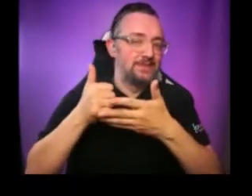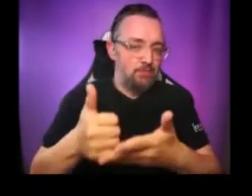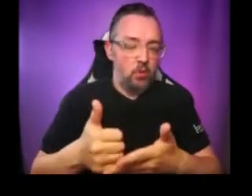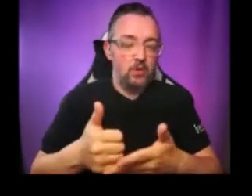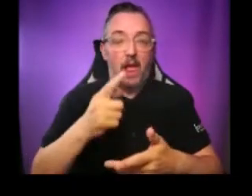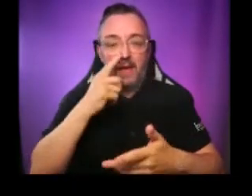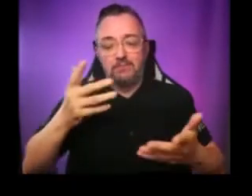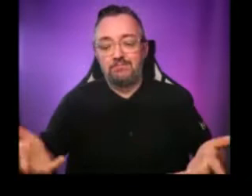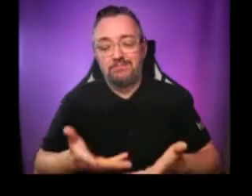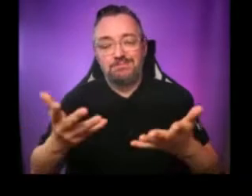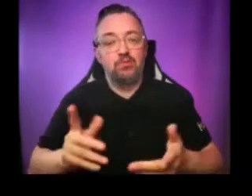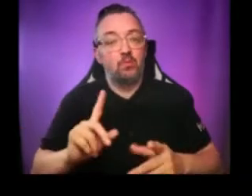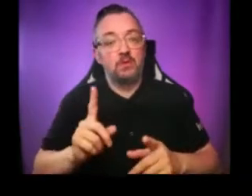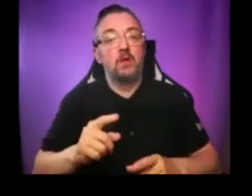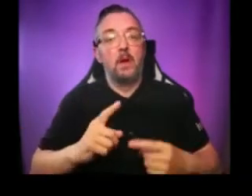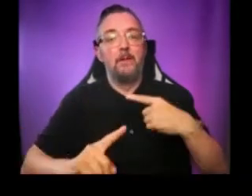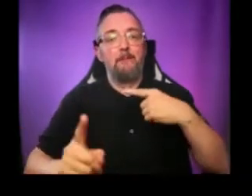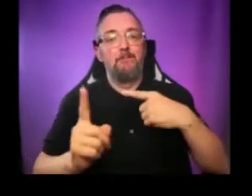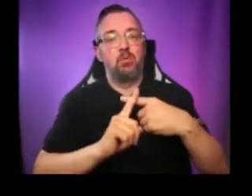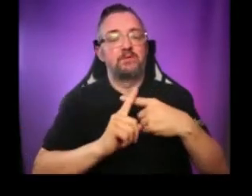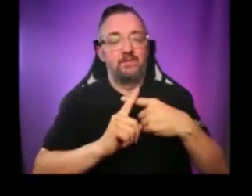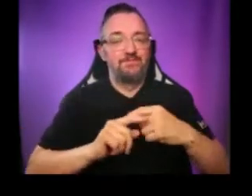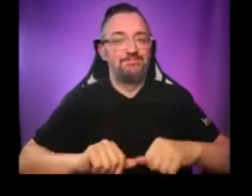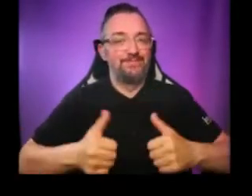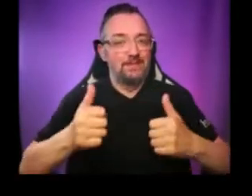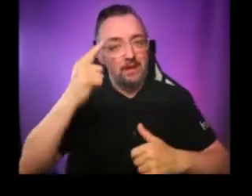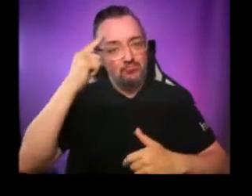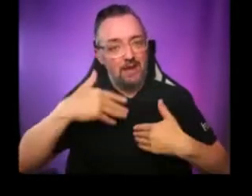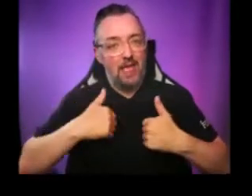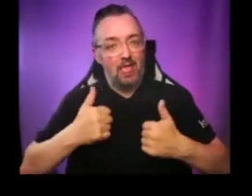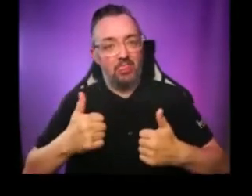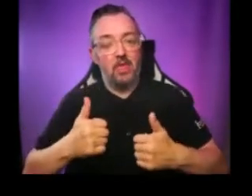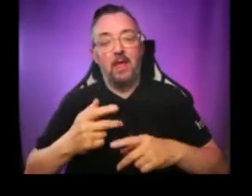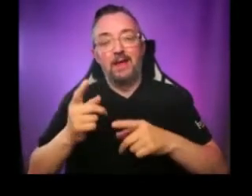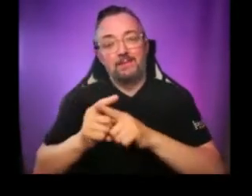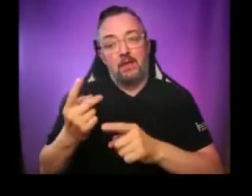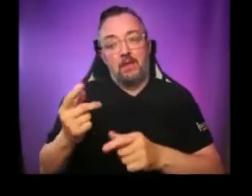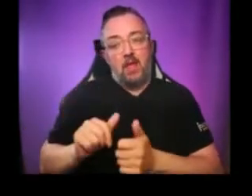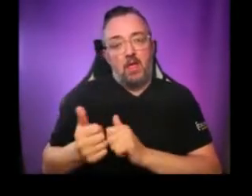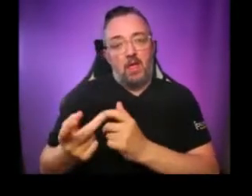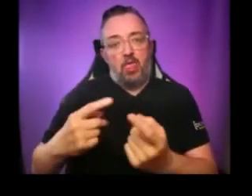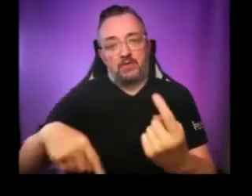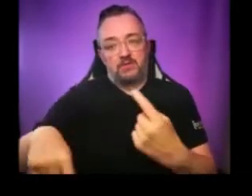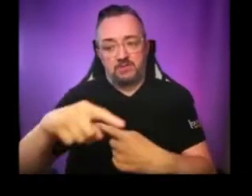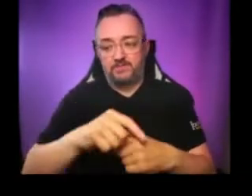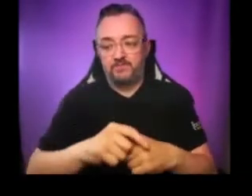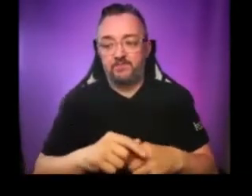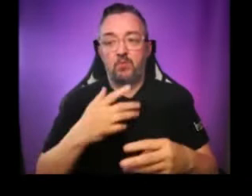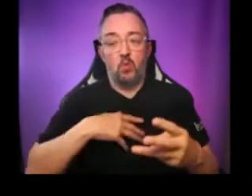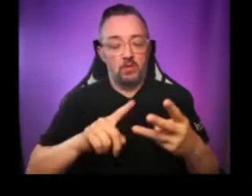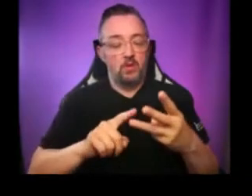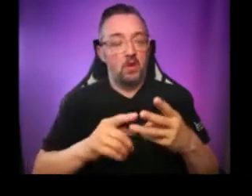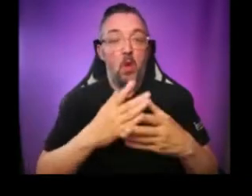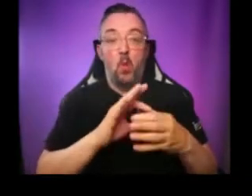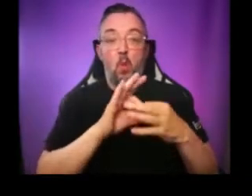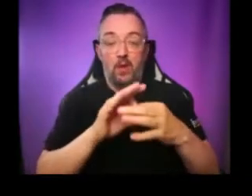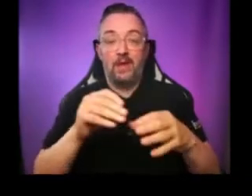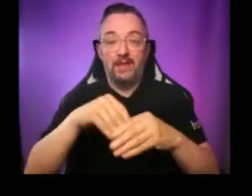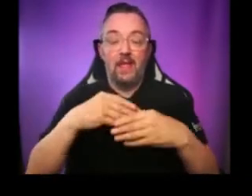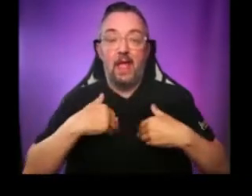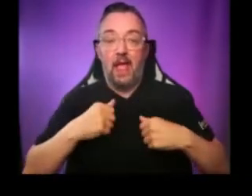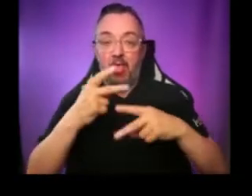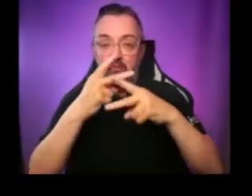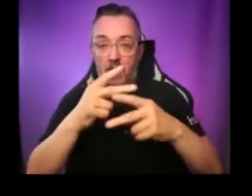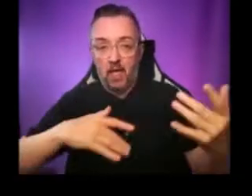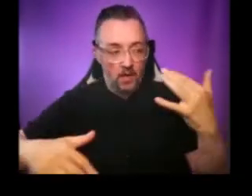brain health in their own life and in the lives of those they care for. We also want to work, obviously, in the healthcare space, and